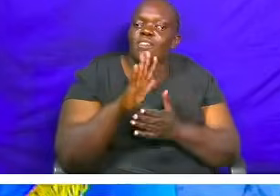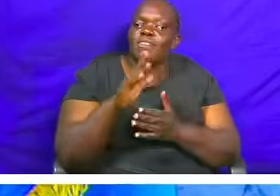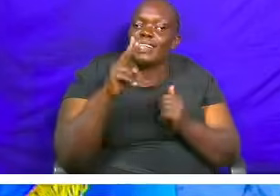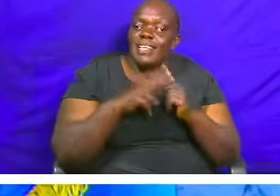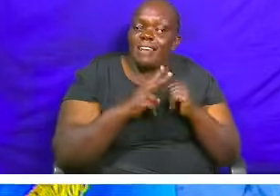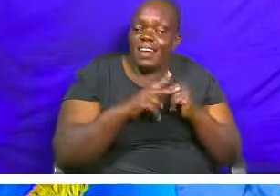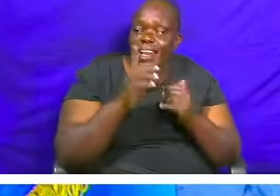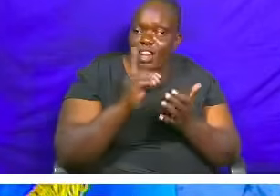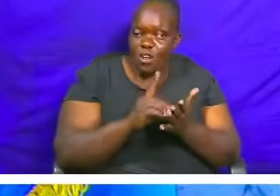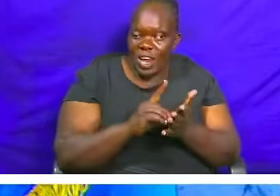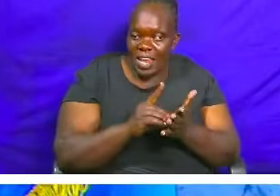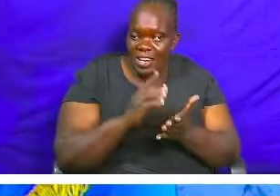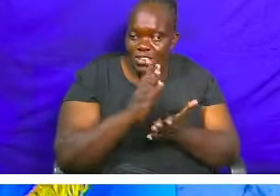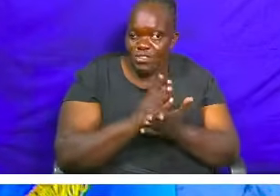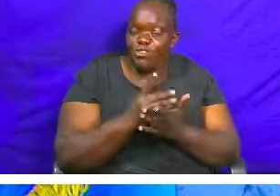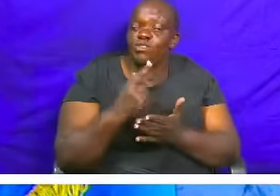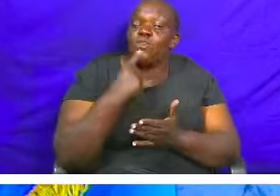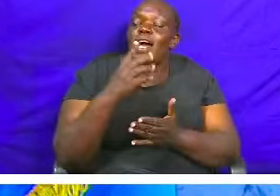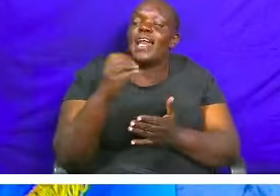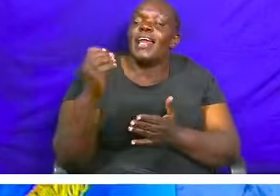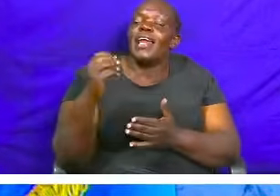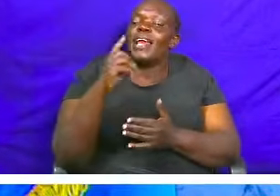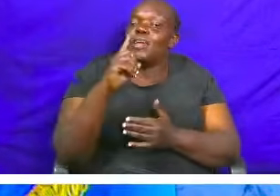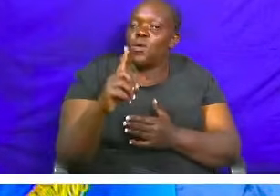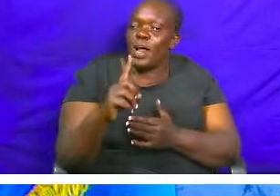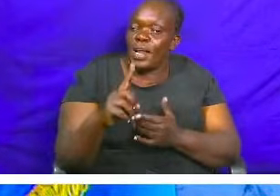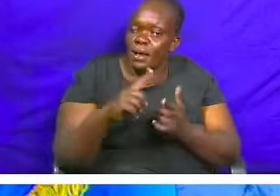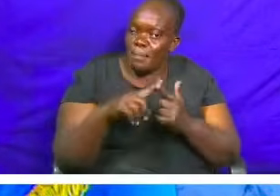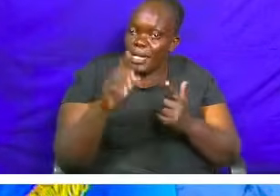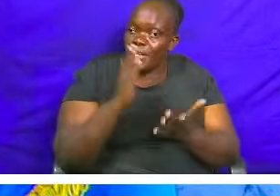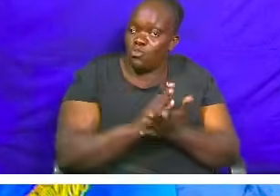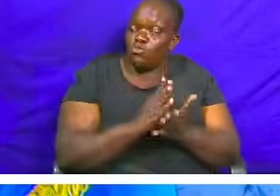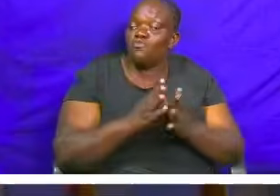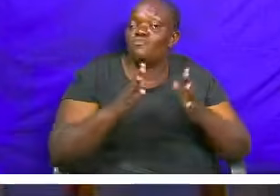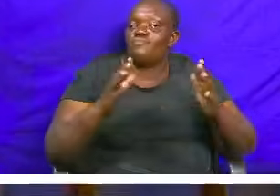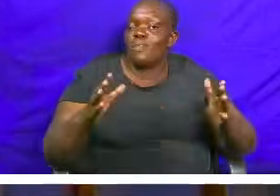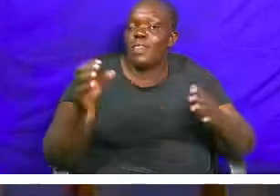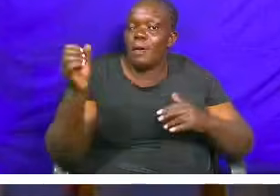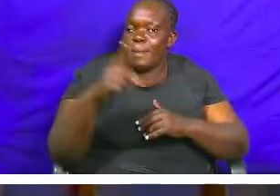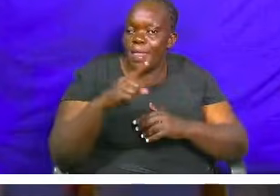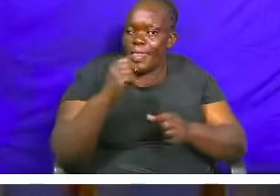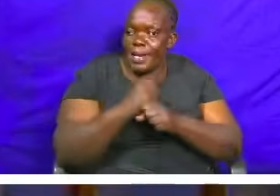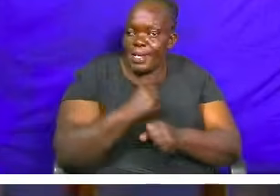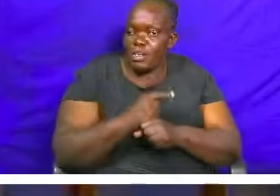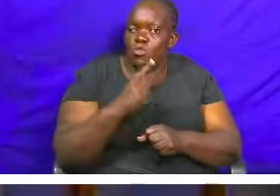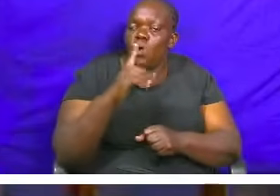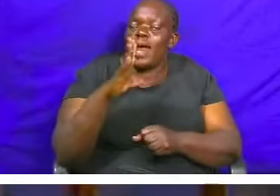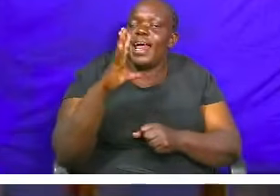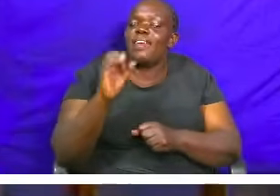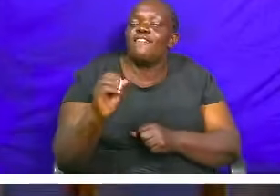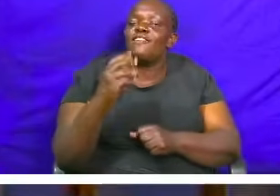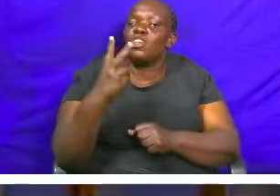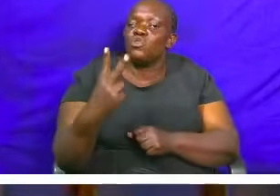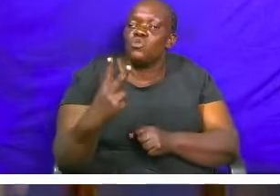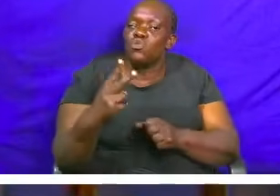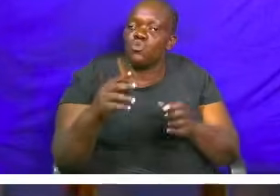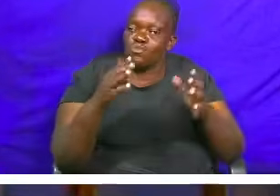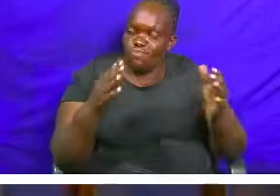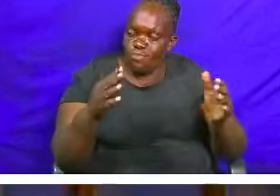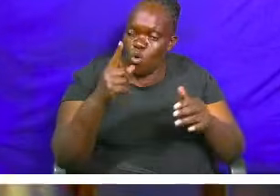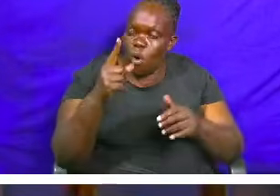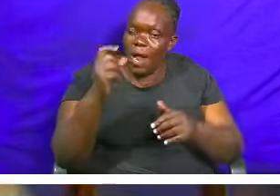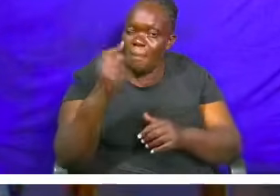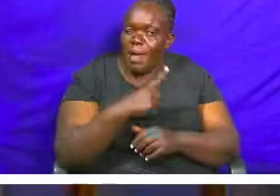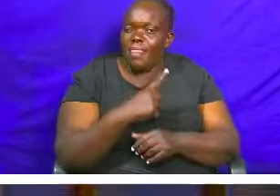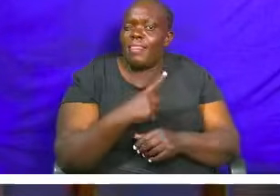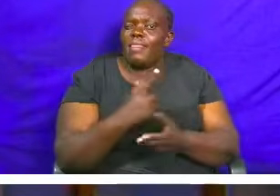at we are at 101. Wow. But within the month, we also hit 156. Within the same month. Yeah, because you see